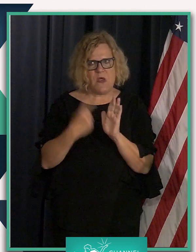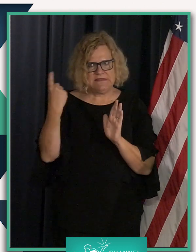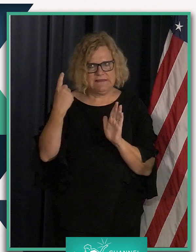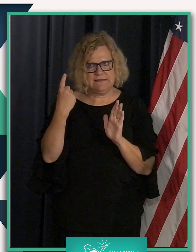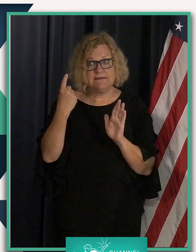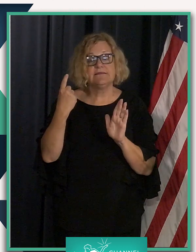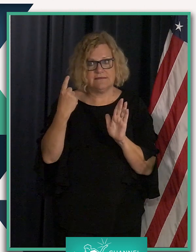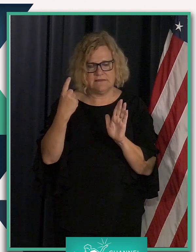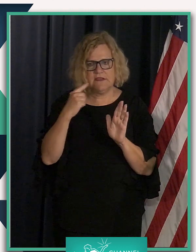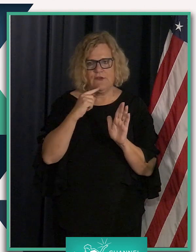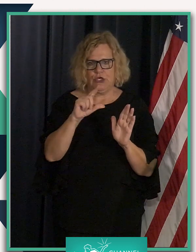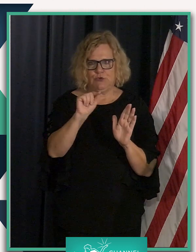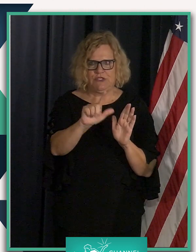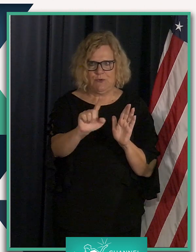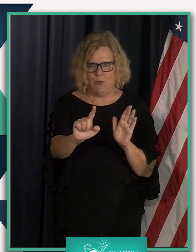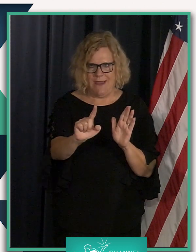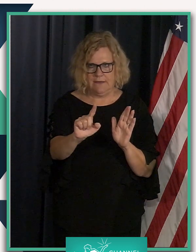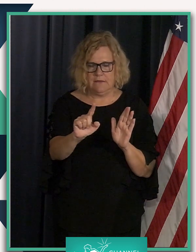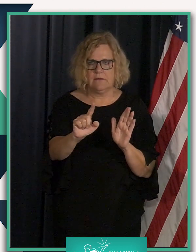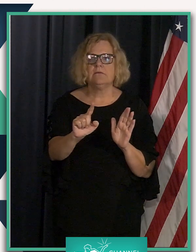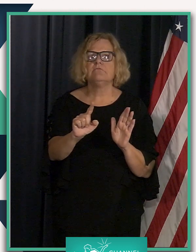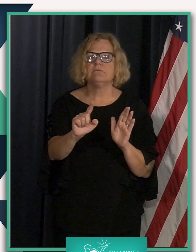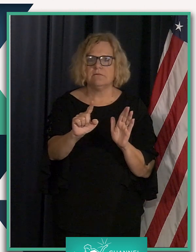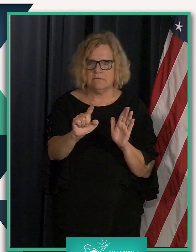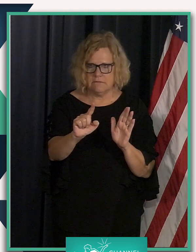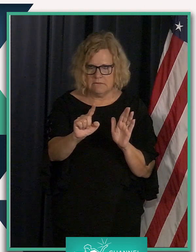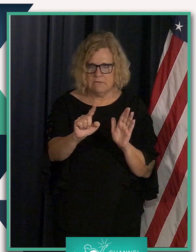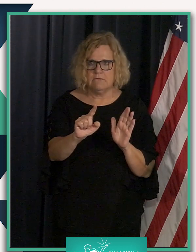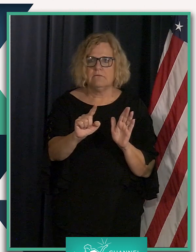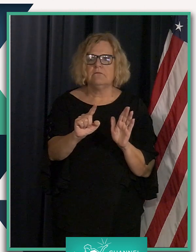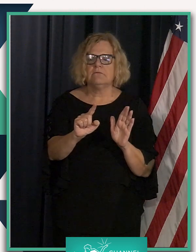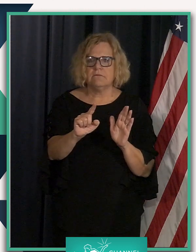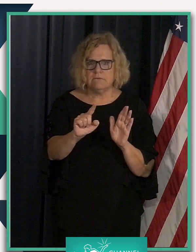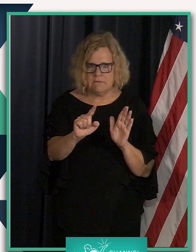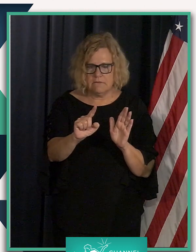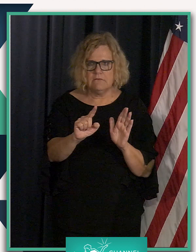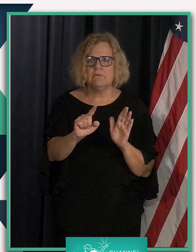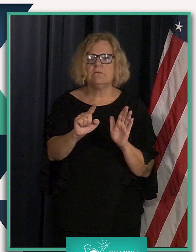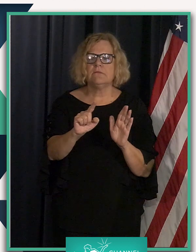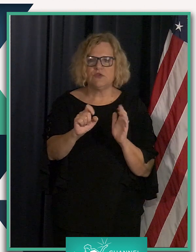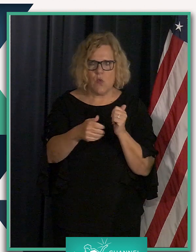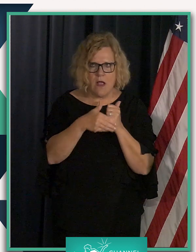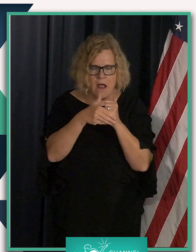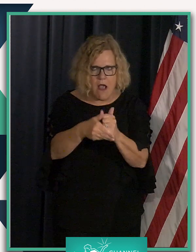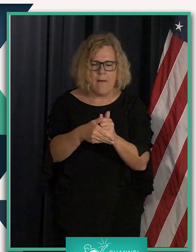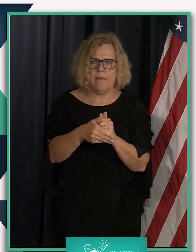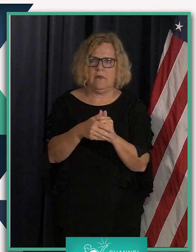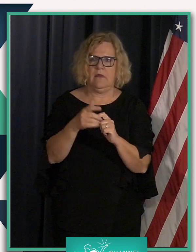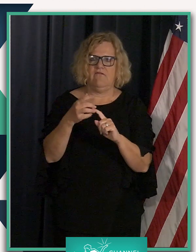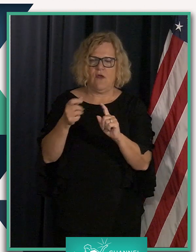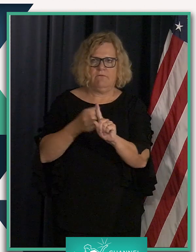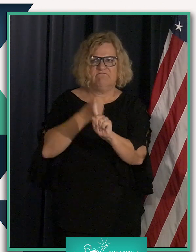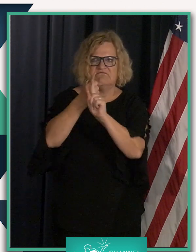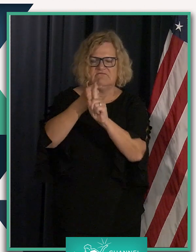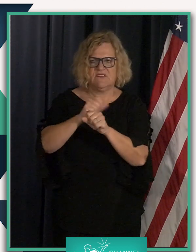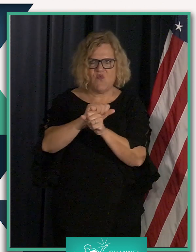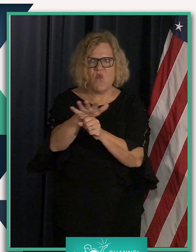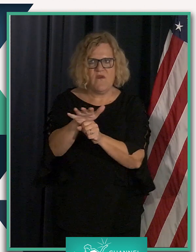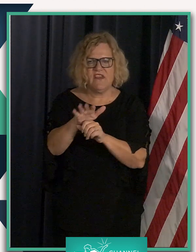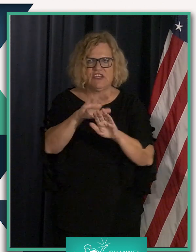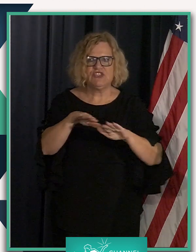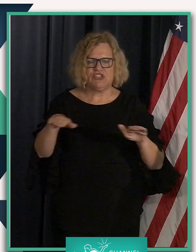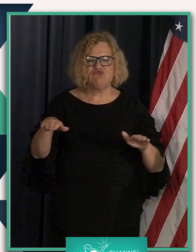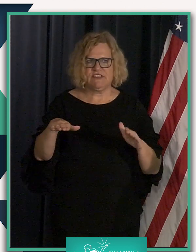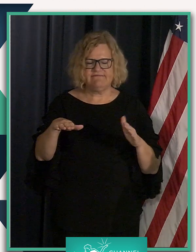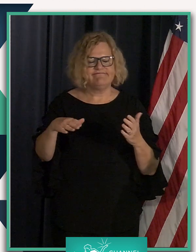thing for 2021 that is for offsetting the effect of COVID on your children on